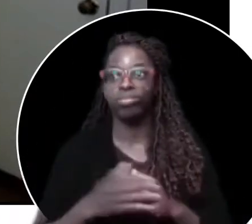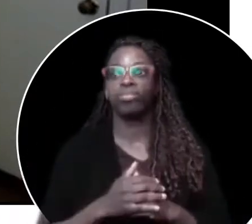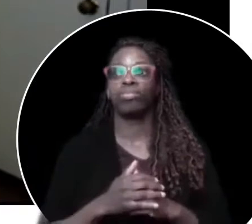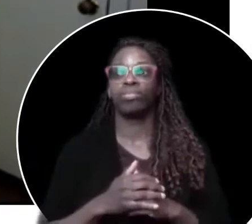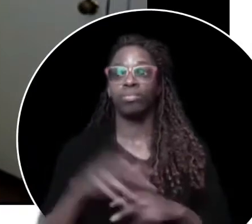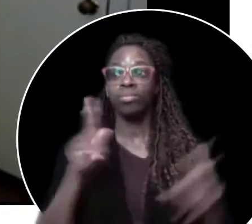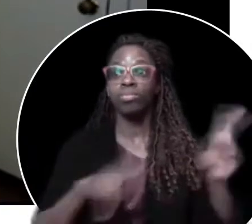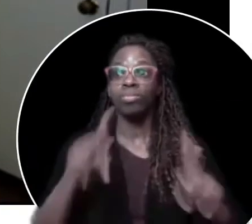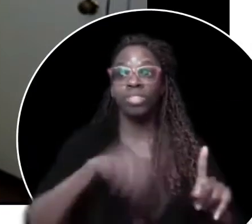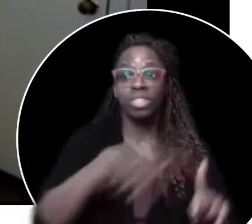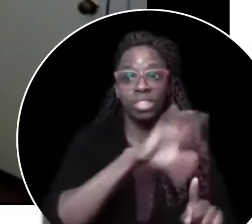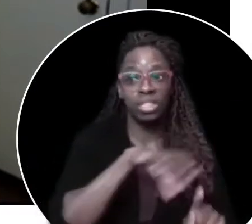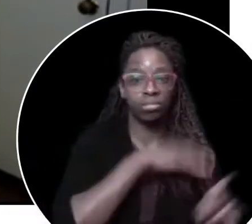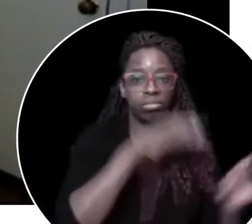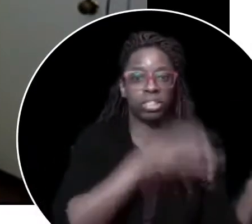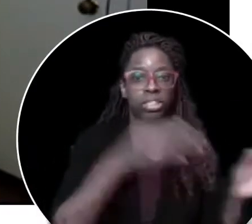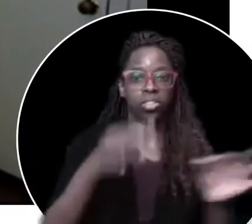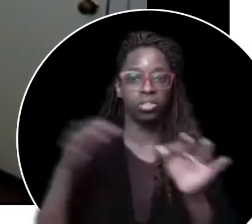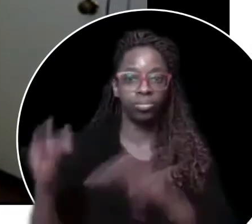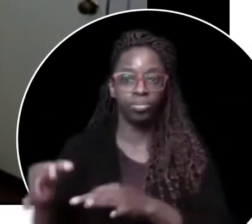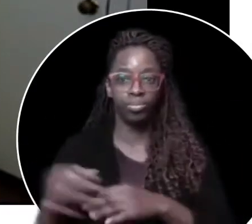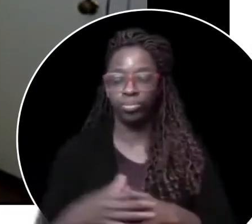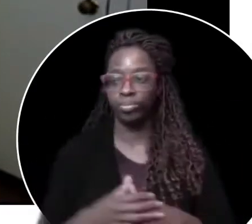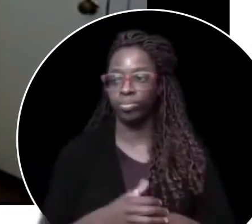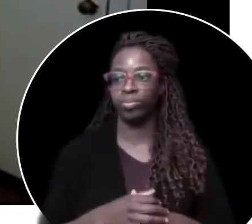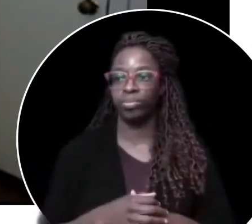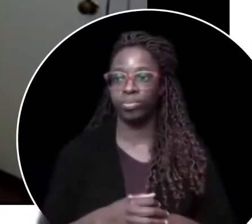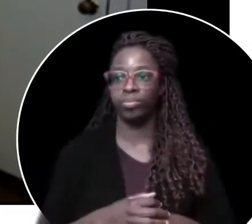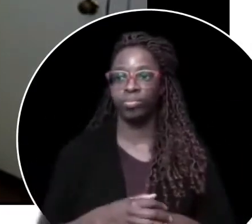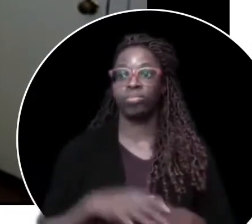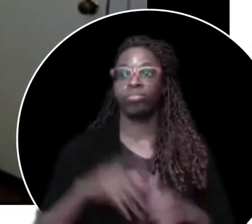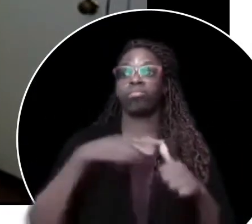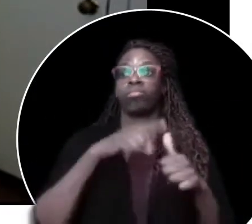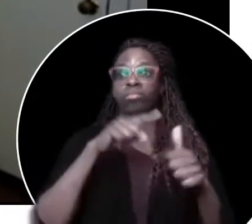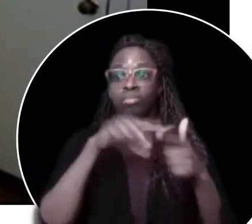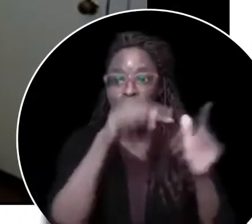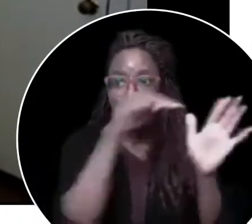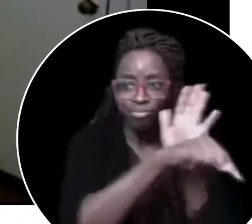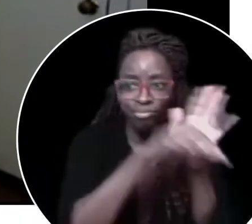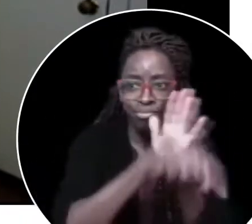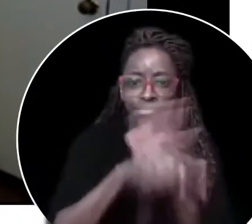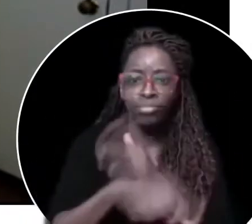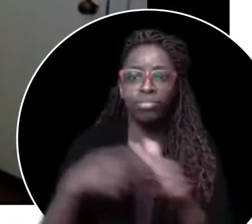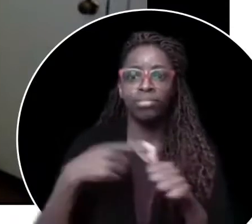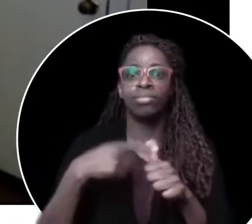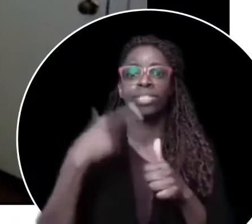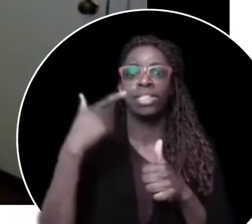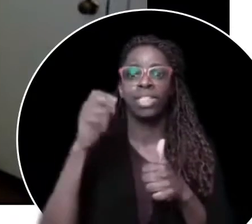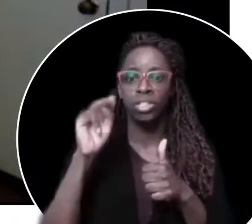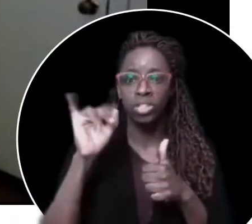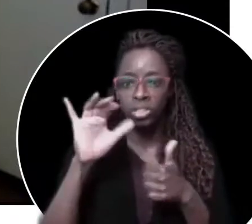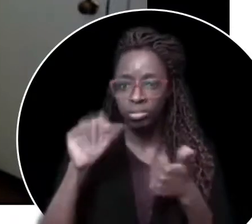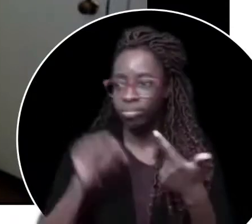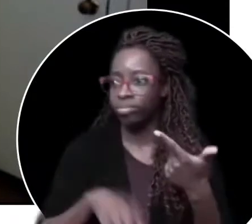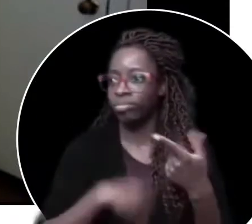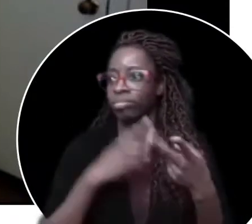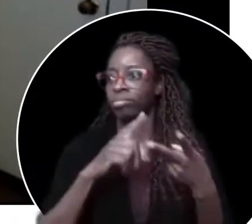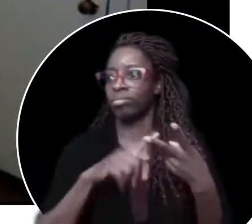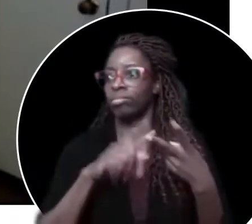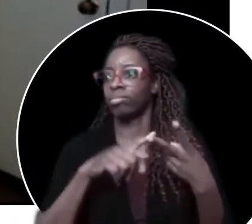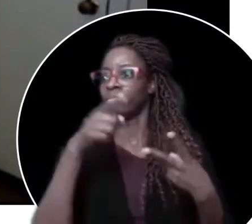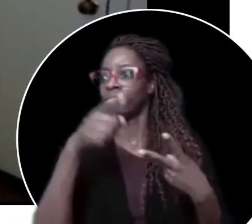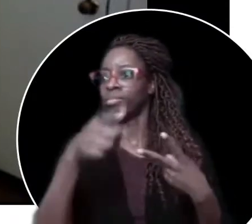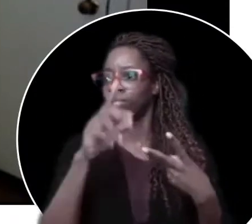Dispossession, genocide, forced migration, enslavement, colonialism, imperialism, death, all